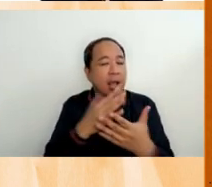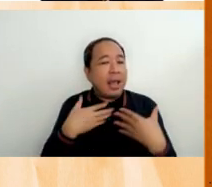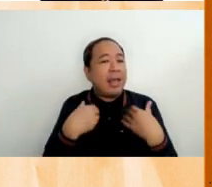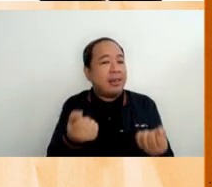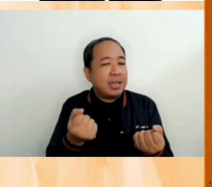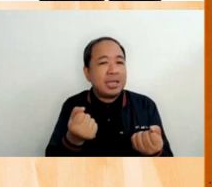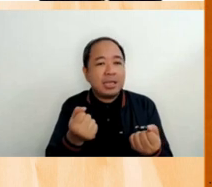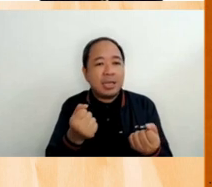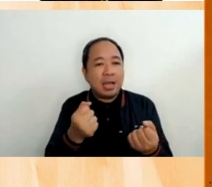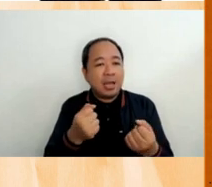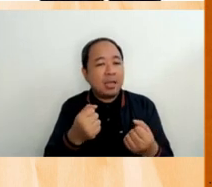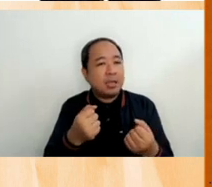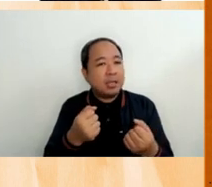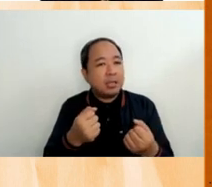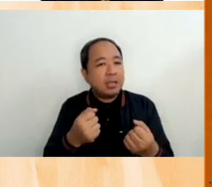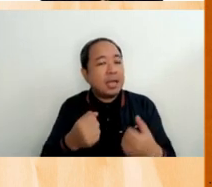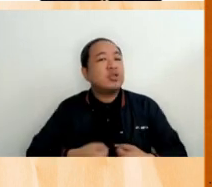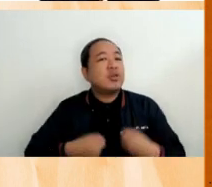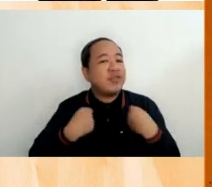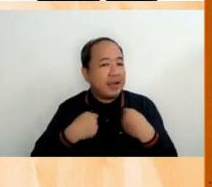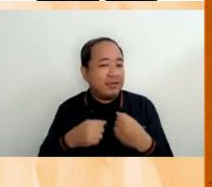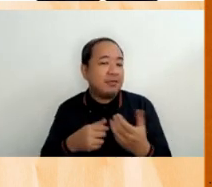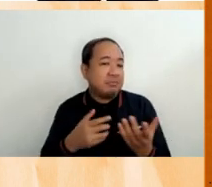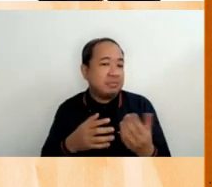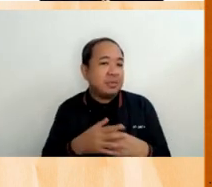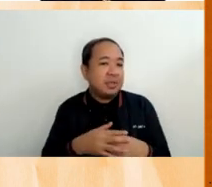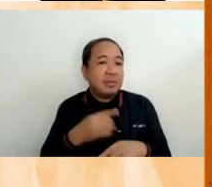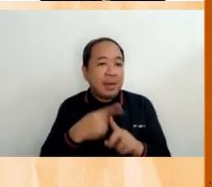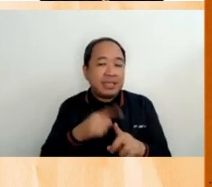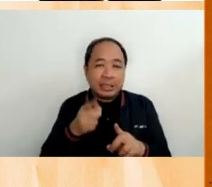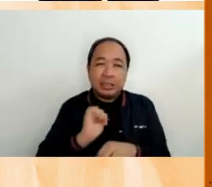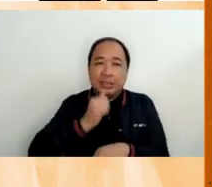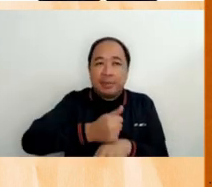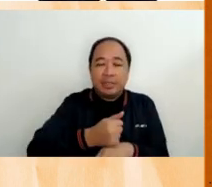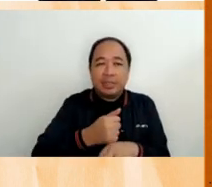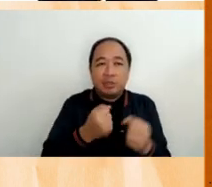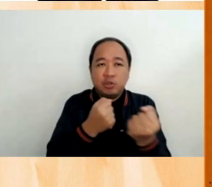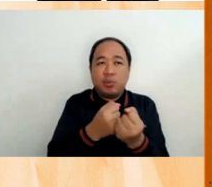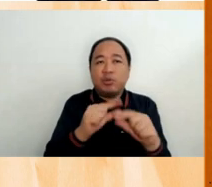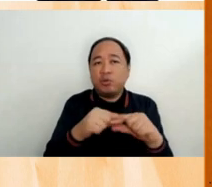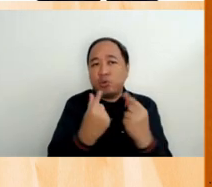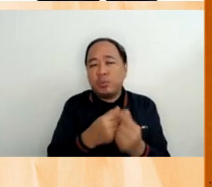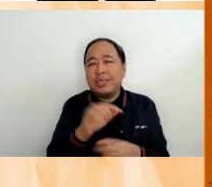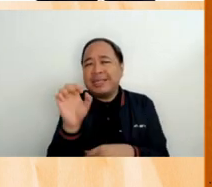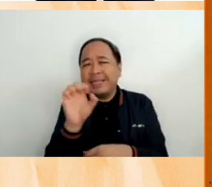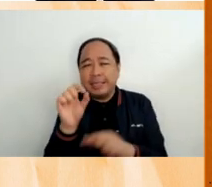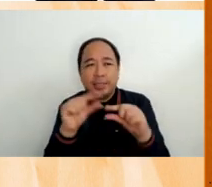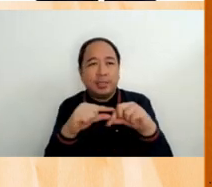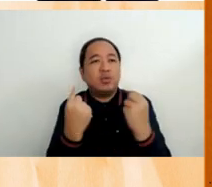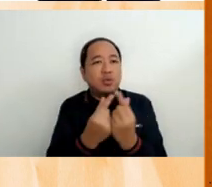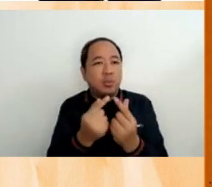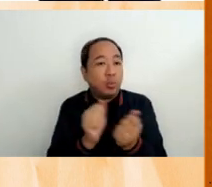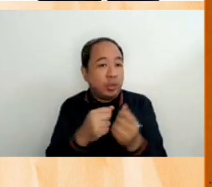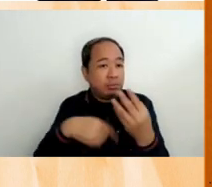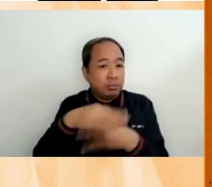a safe classroom, a safe environment, a safe culture in our schools. This